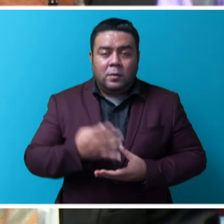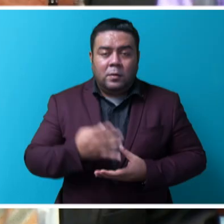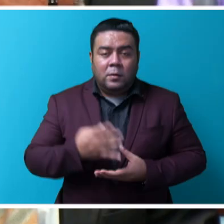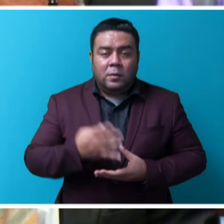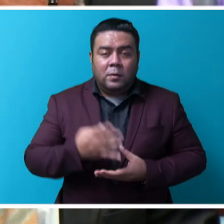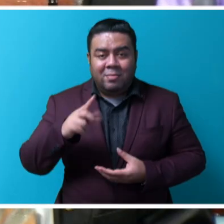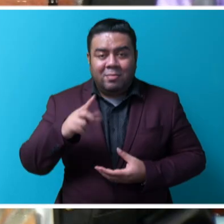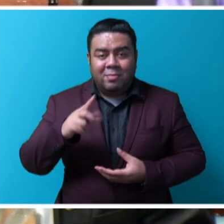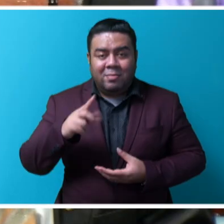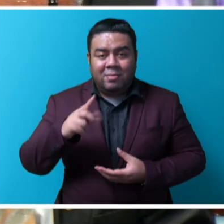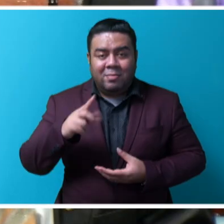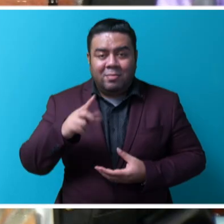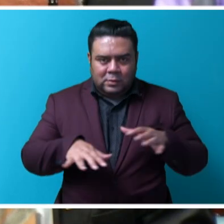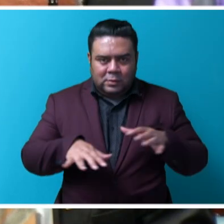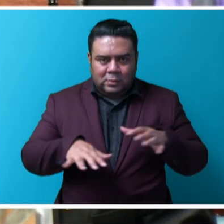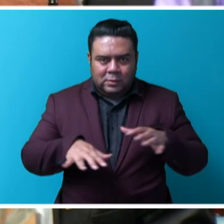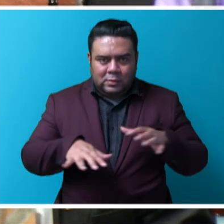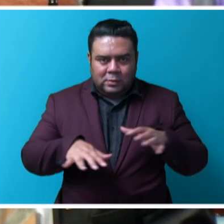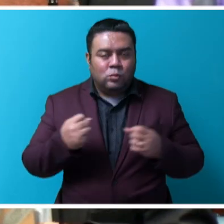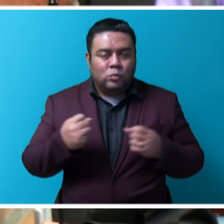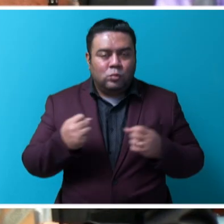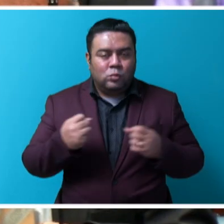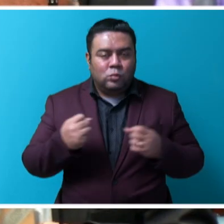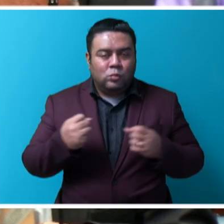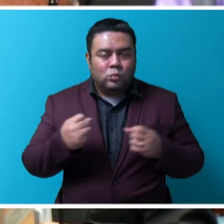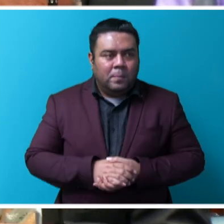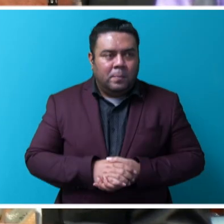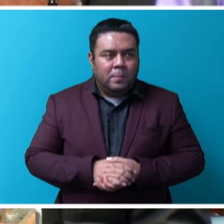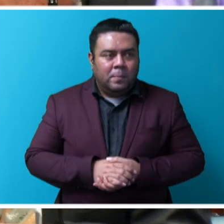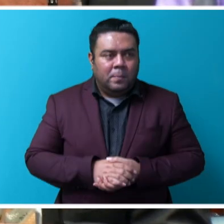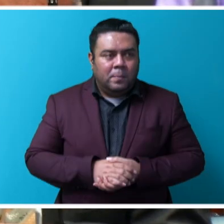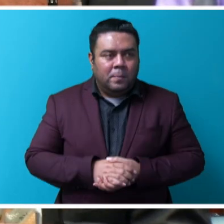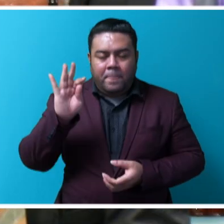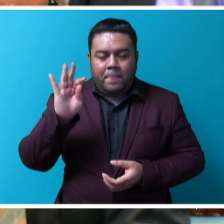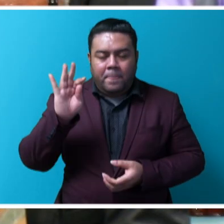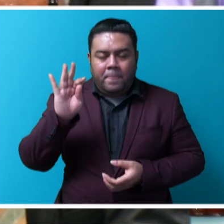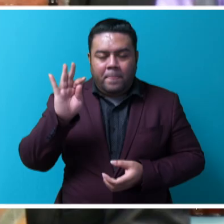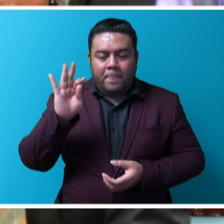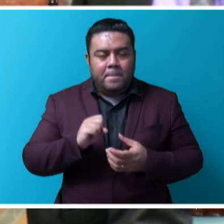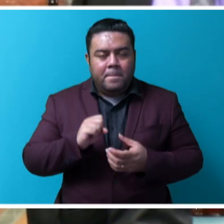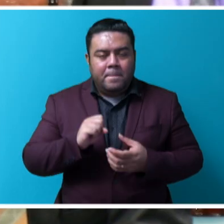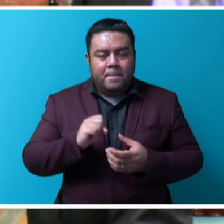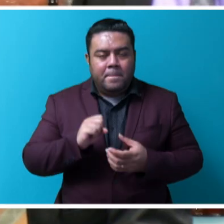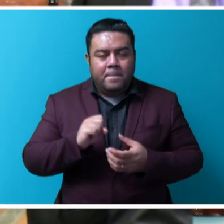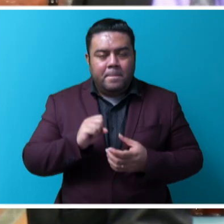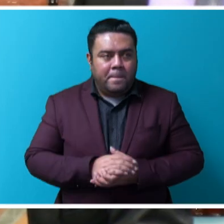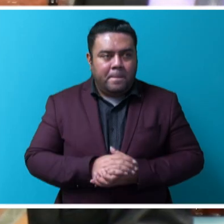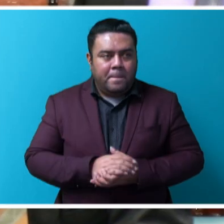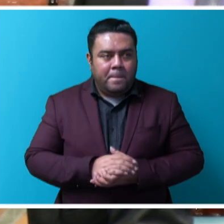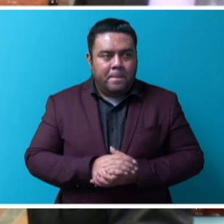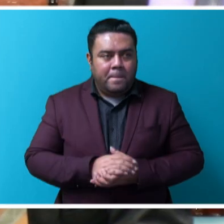sir, ratifying this convention strengthens our legal framework, improves safeguards for public health, and aligns Fiji with the global